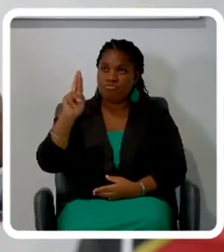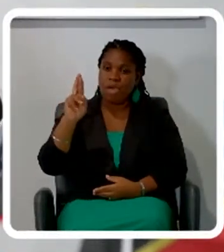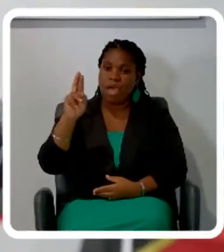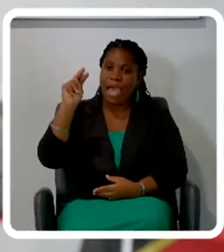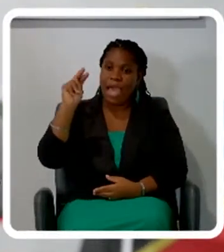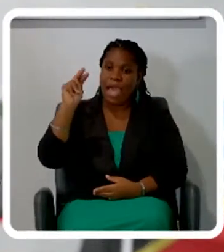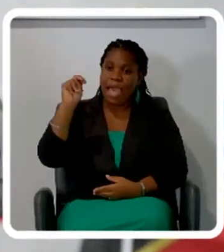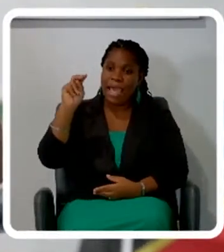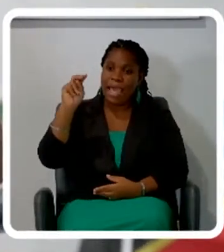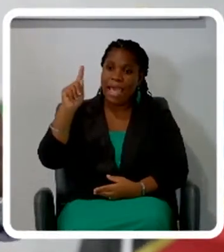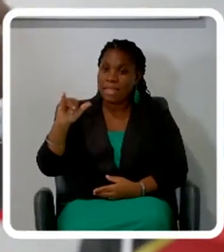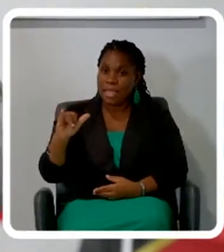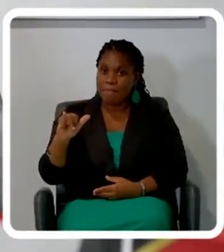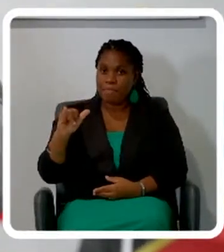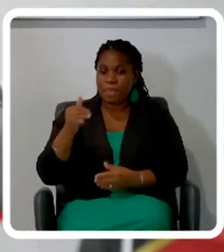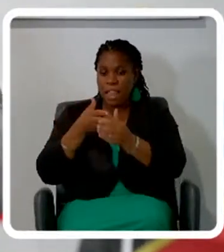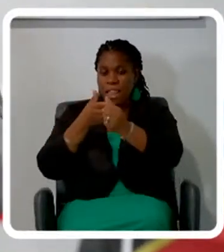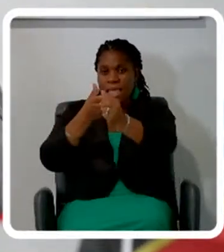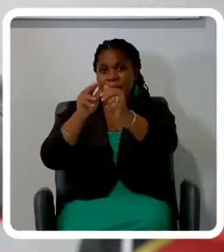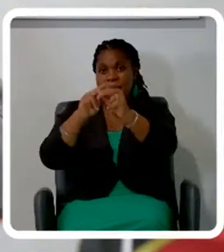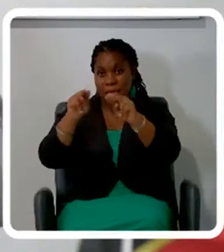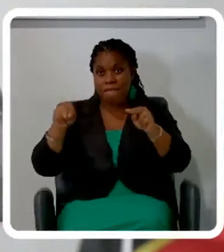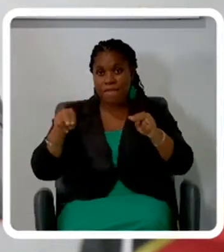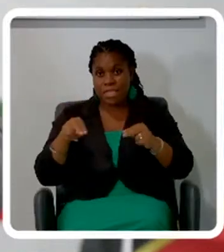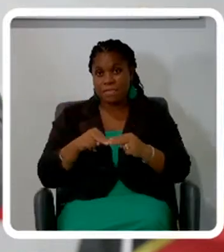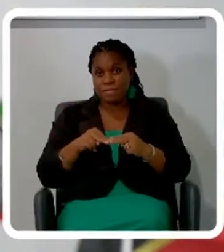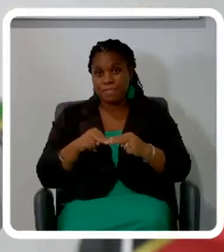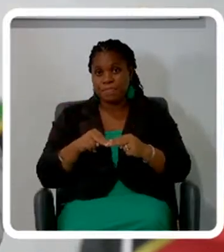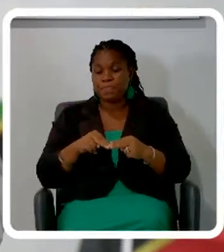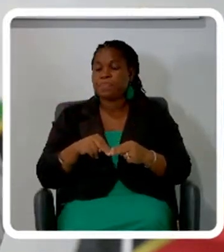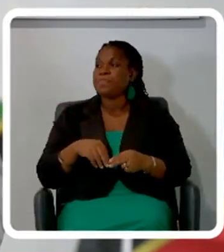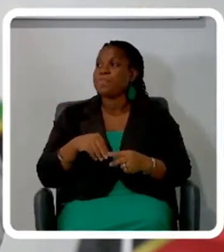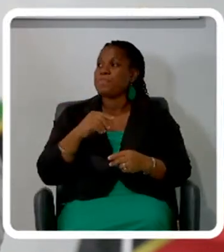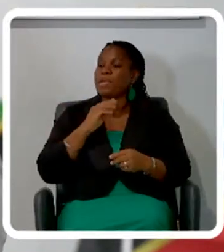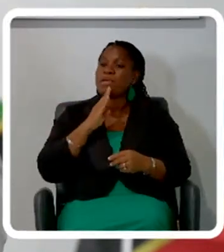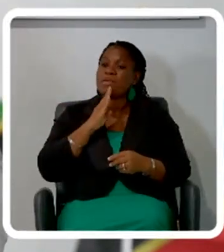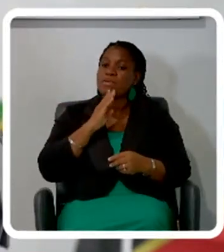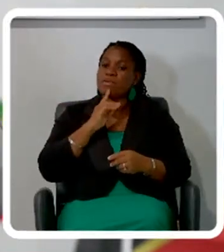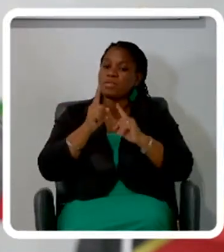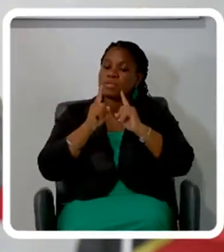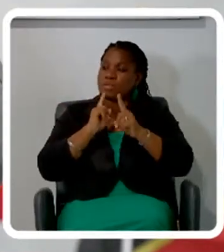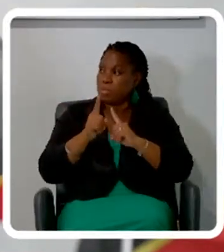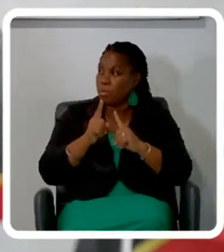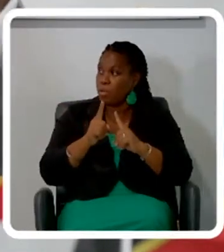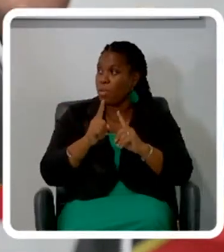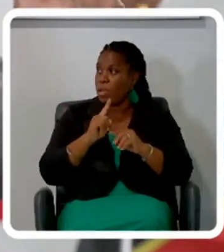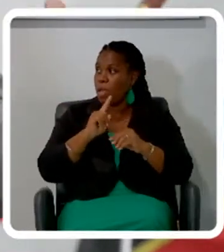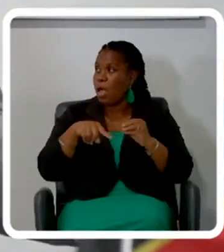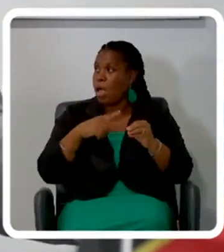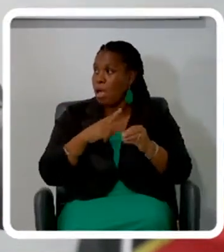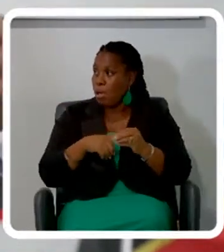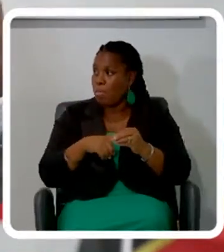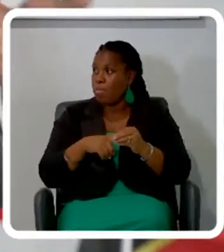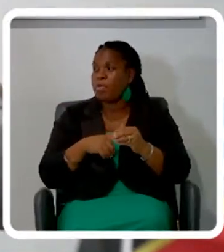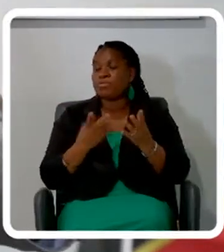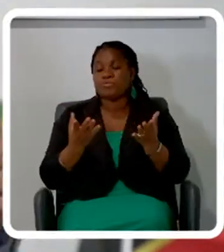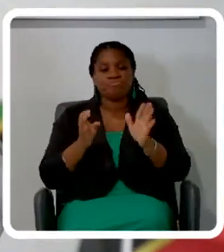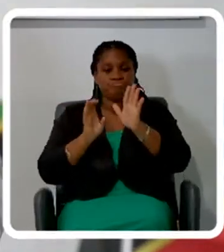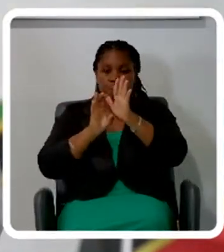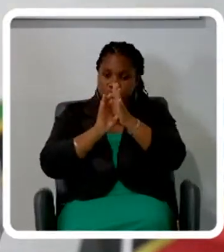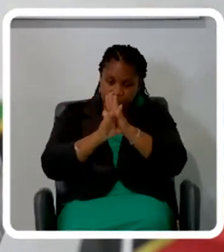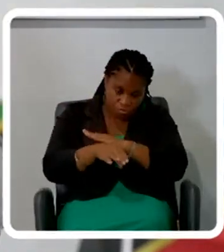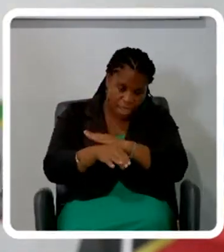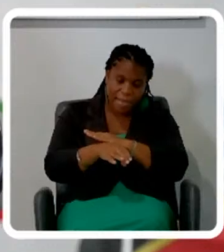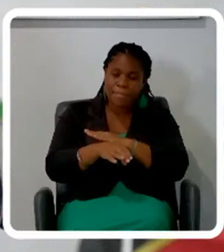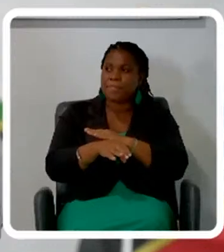say, when it comes to citizen security, we must have all hands on deck to deal with the scourge of, violence and so